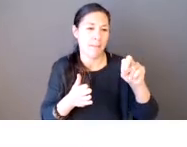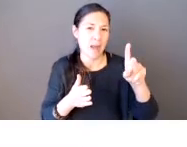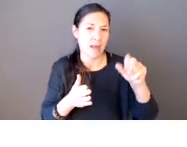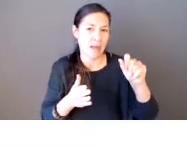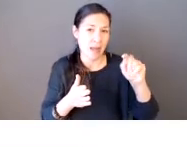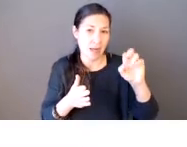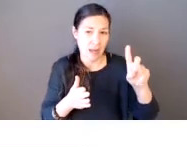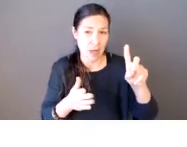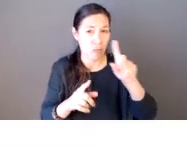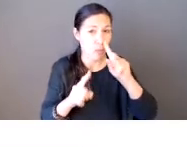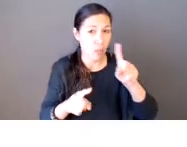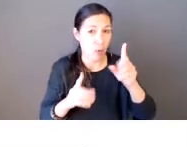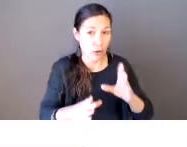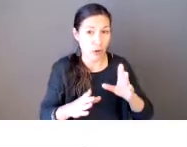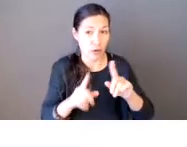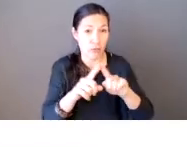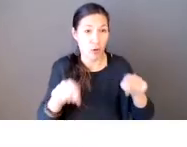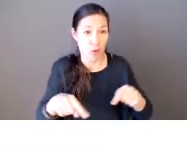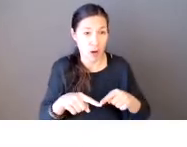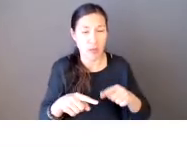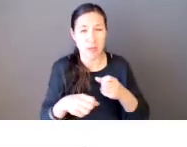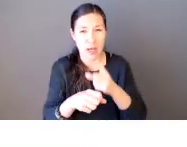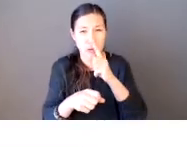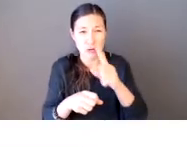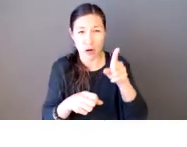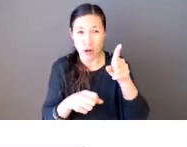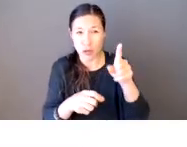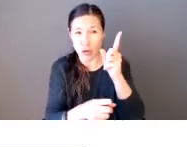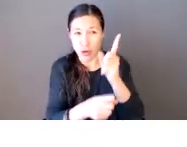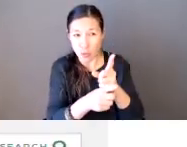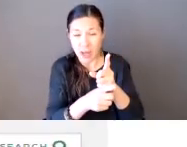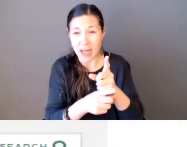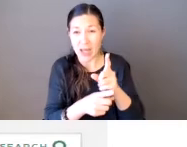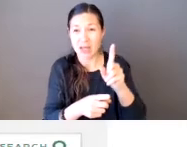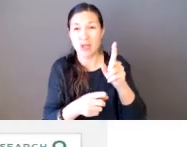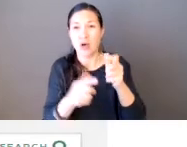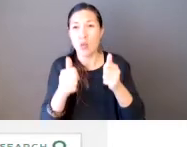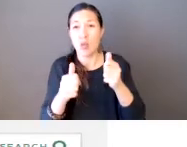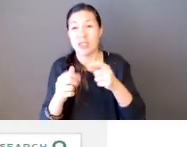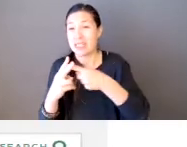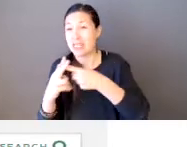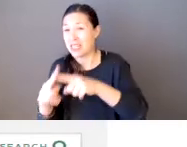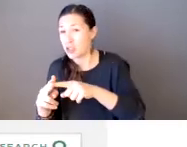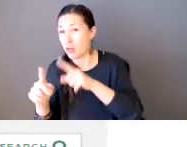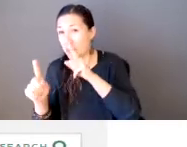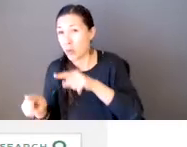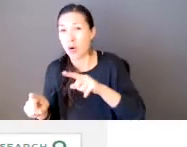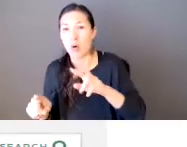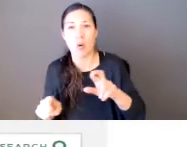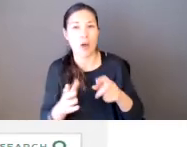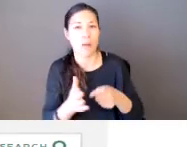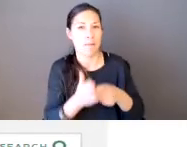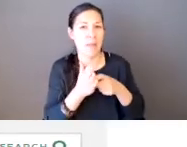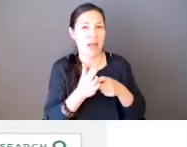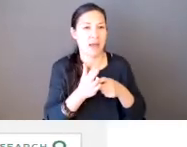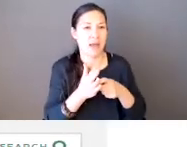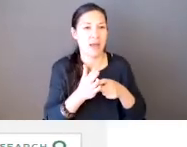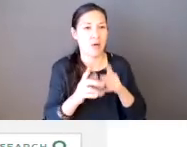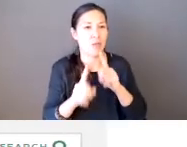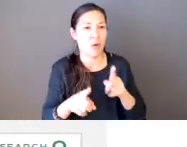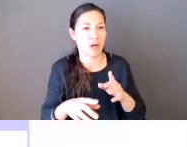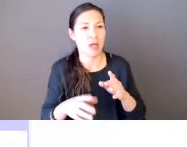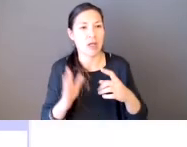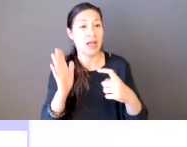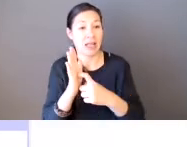certainly click on the right link if you can. If you're going to report, click on the report elder abuse. It will bring you to this. Click on